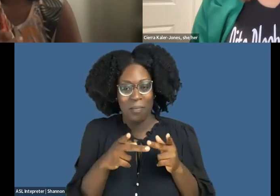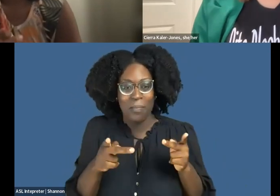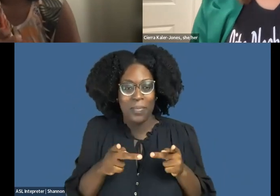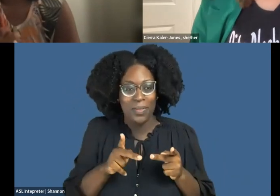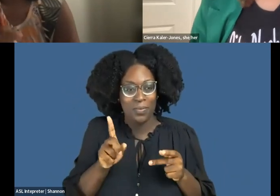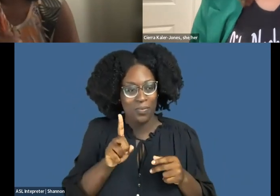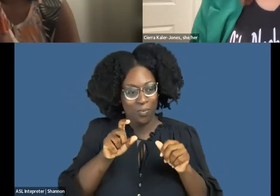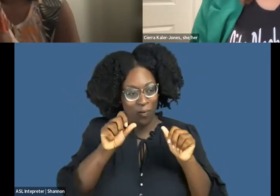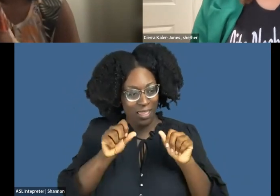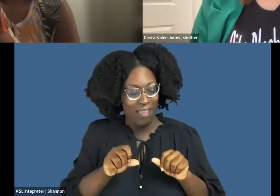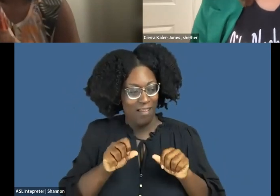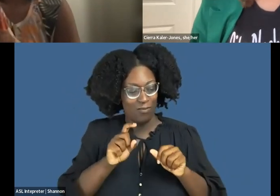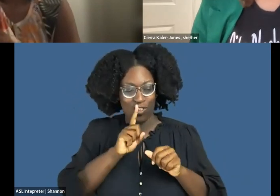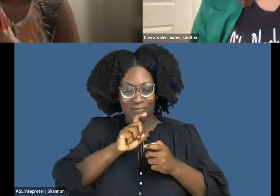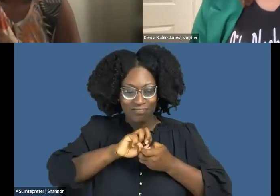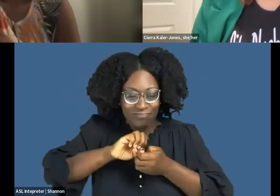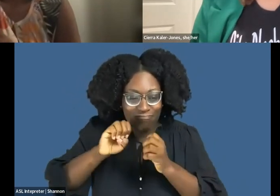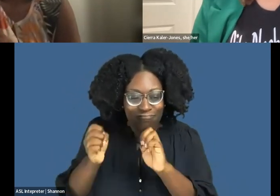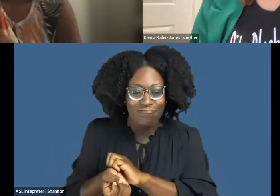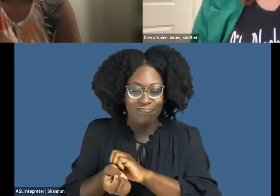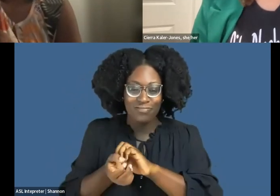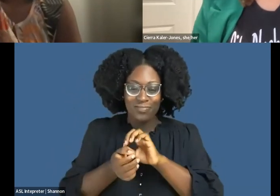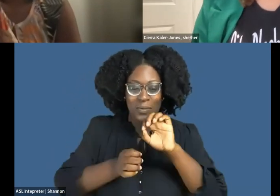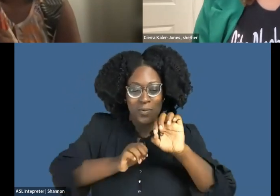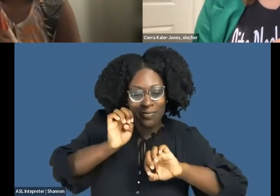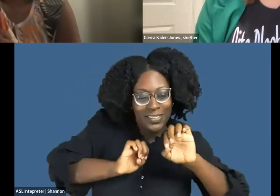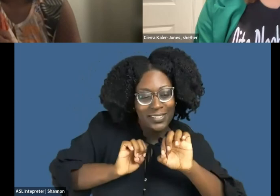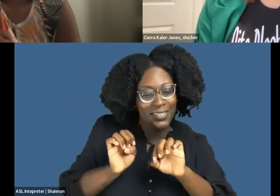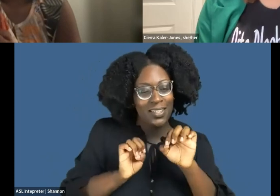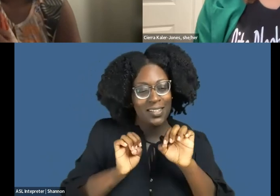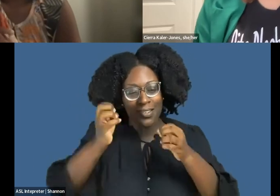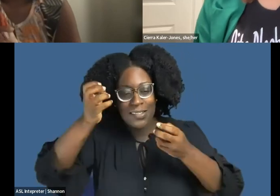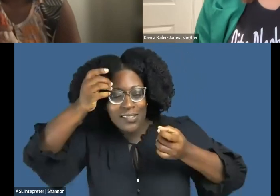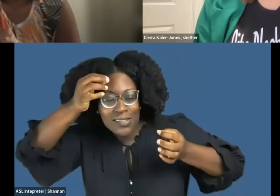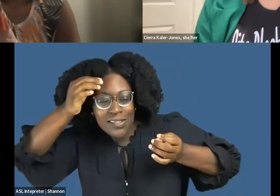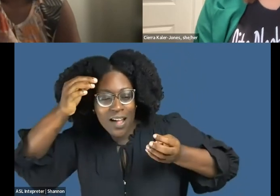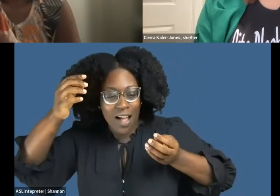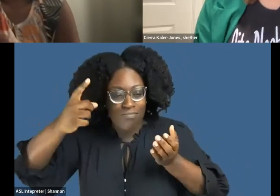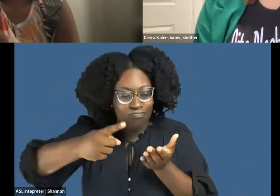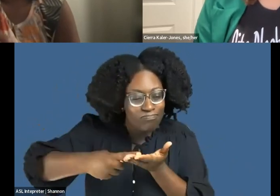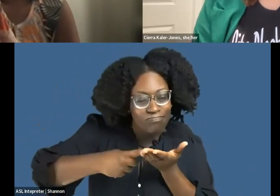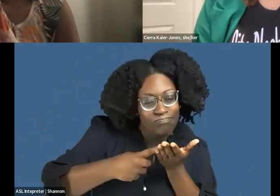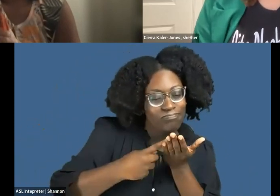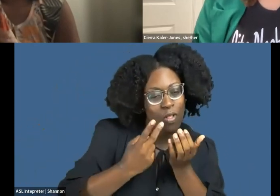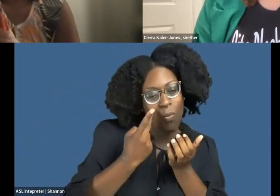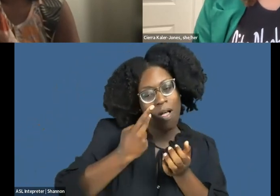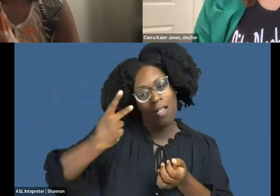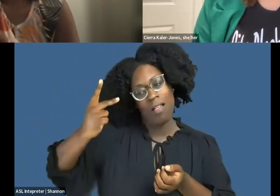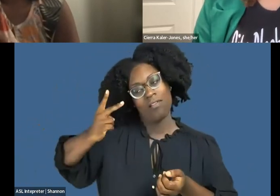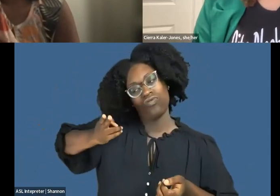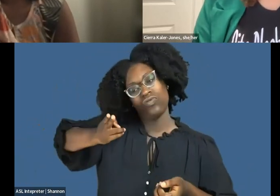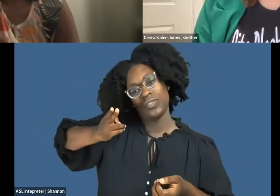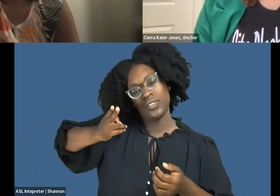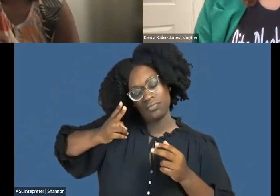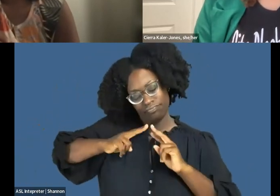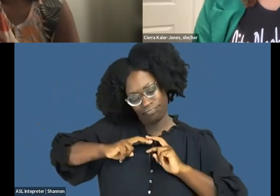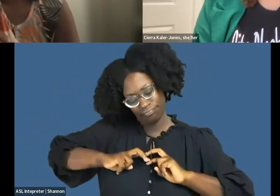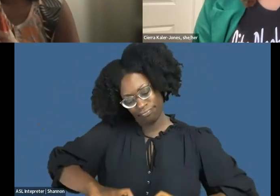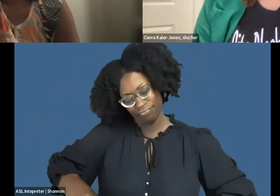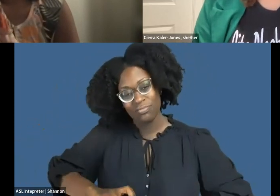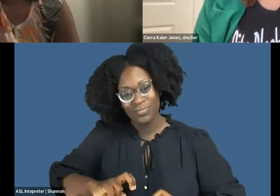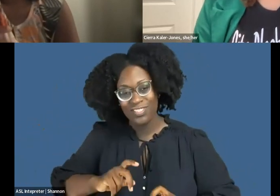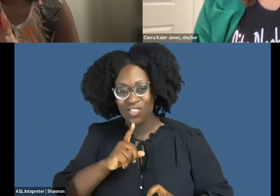of evolution and experimentation and exploration of the history and also of ourselves and what our